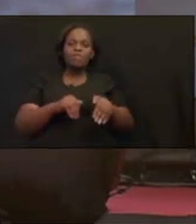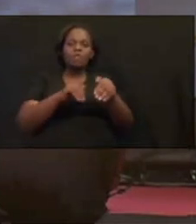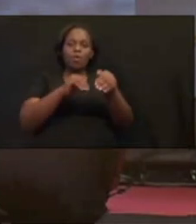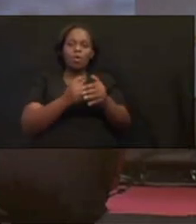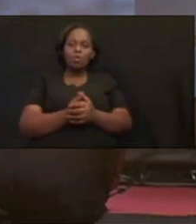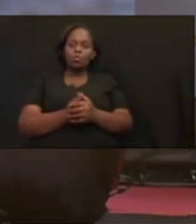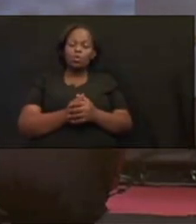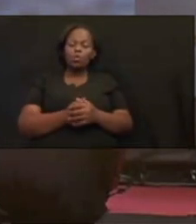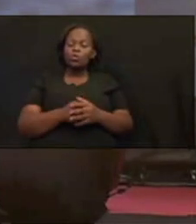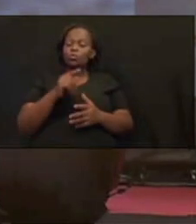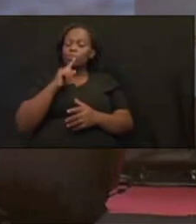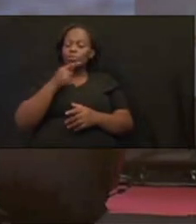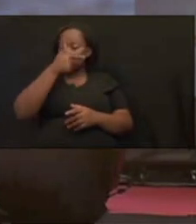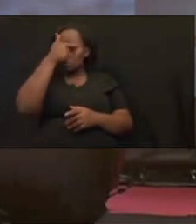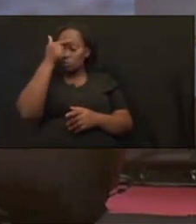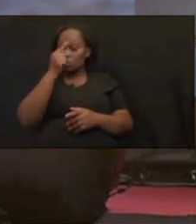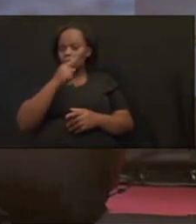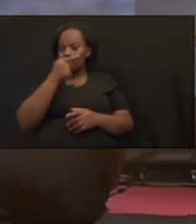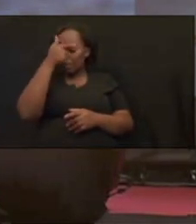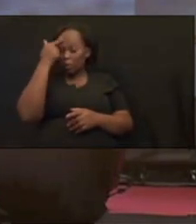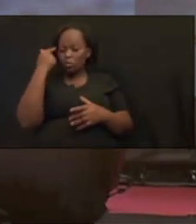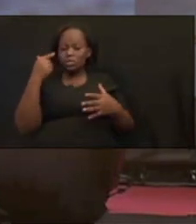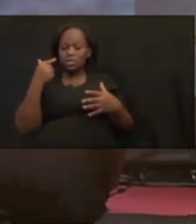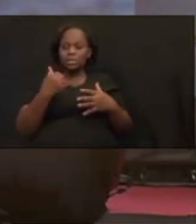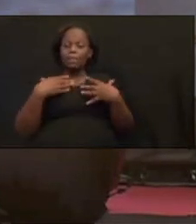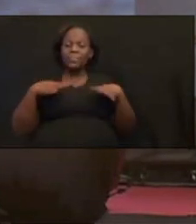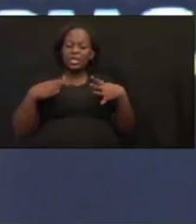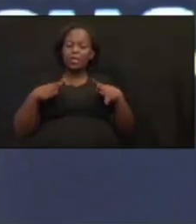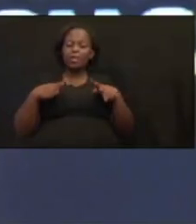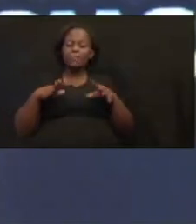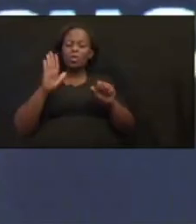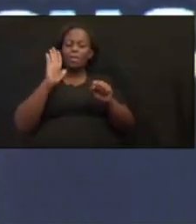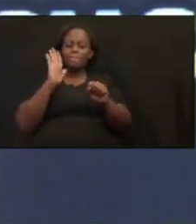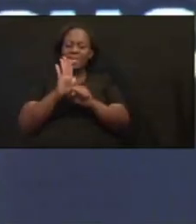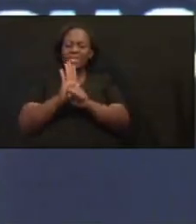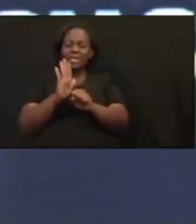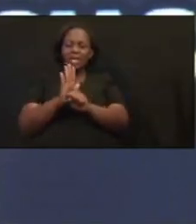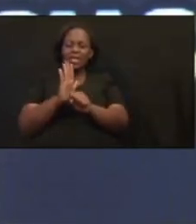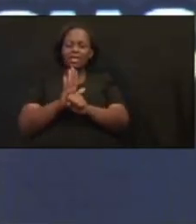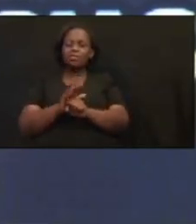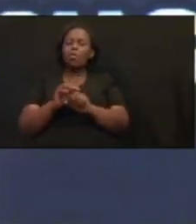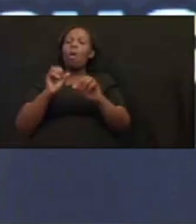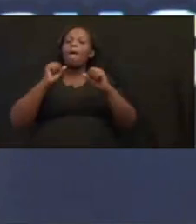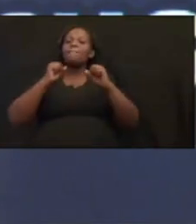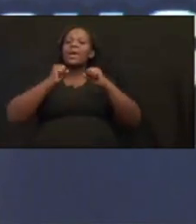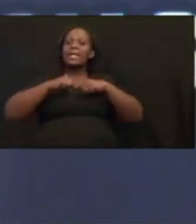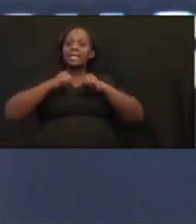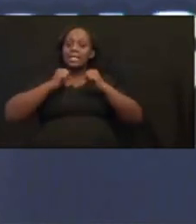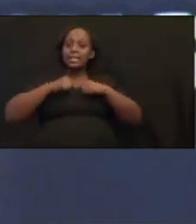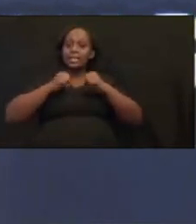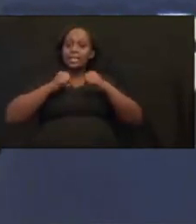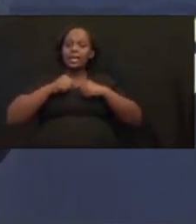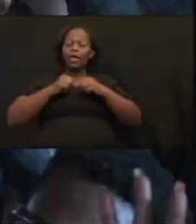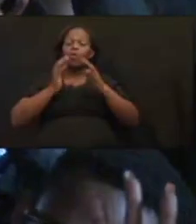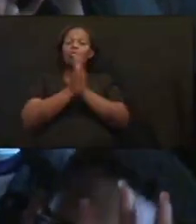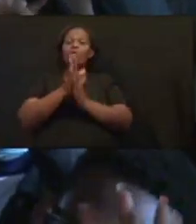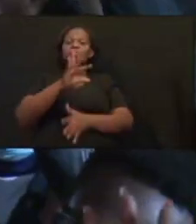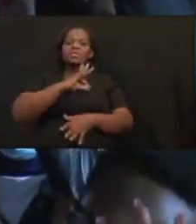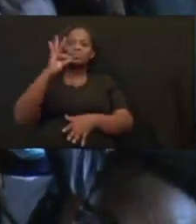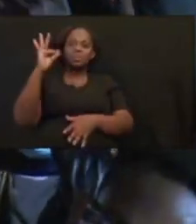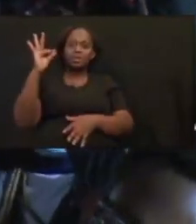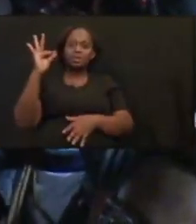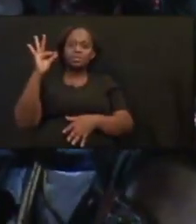Kenya, revival. Now God has found a people like never before who are agreeing with the Spirit. The